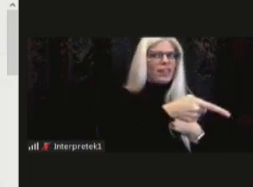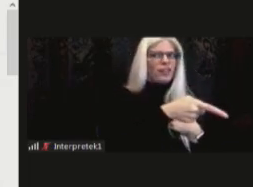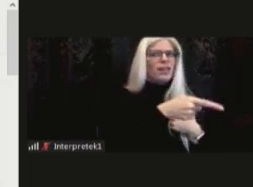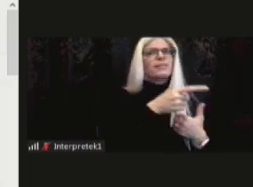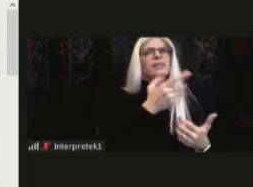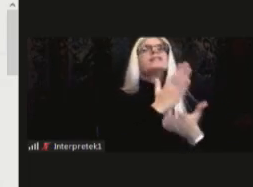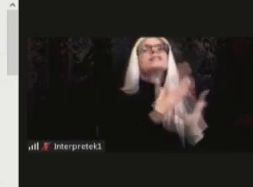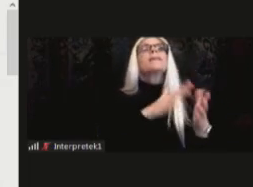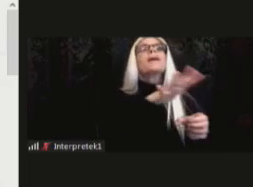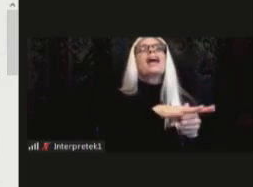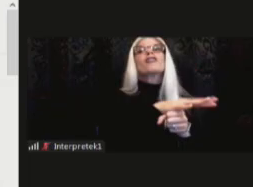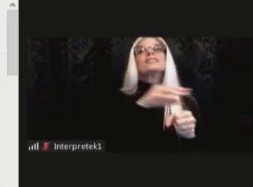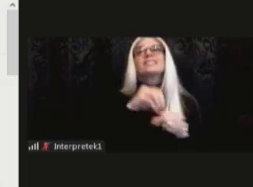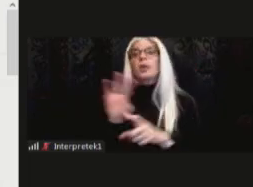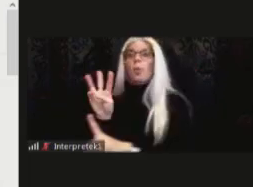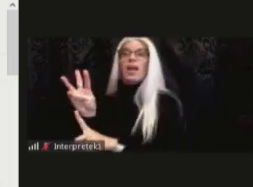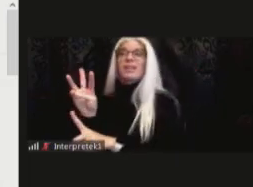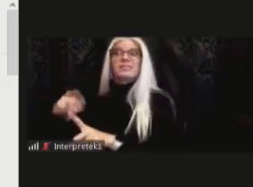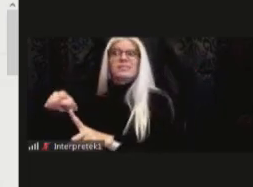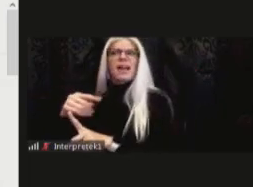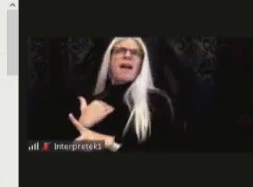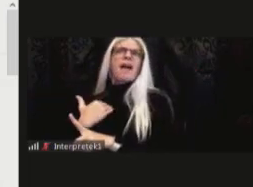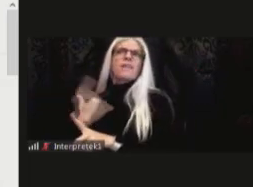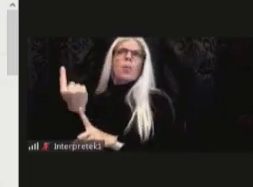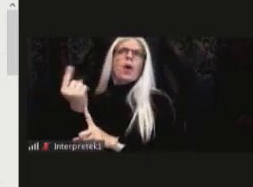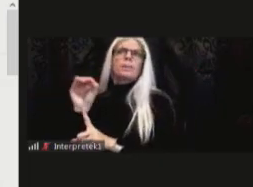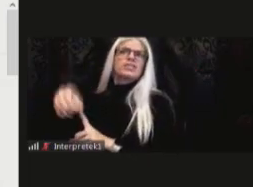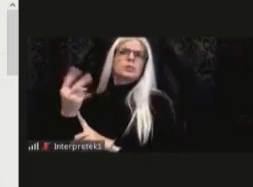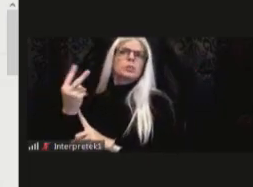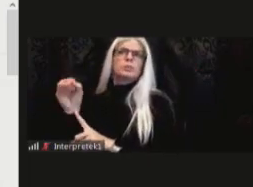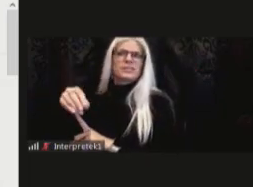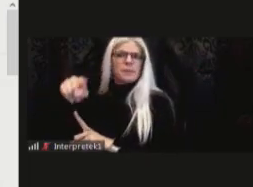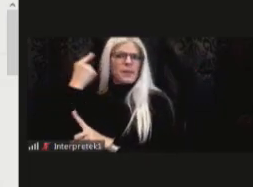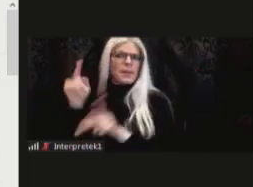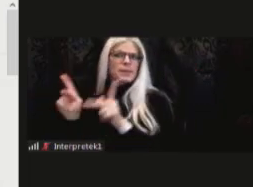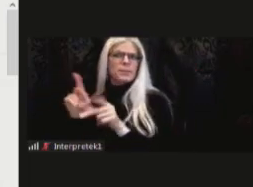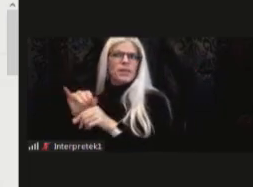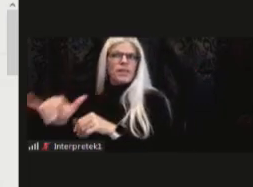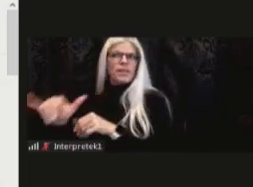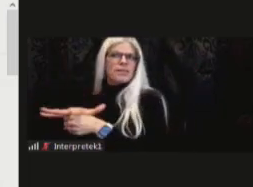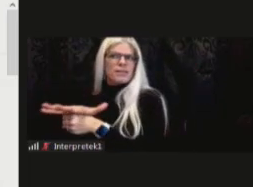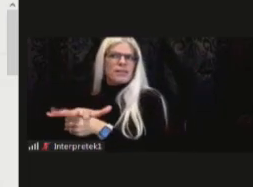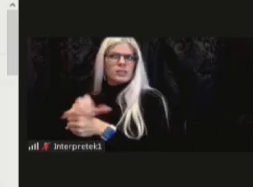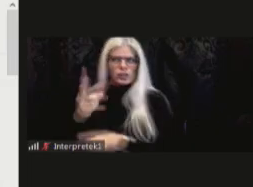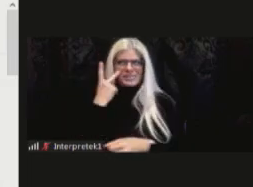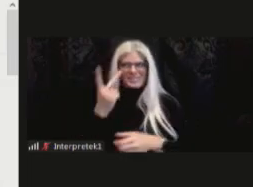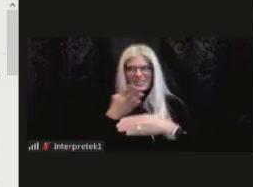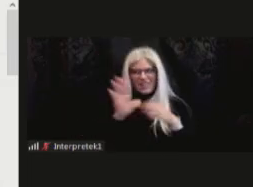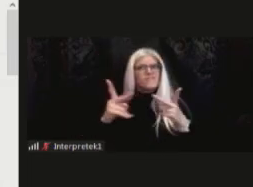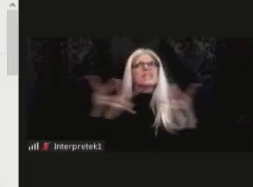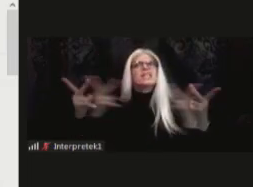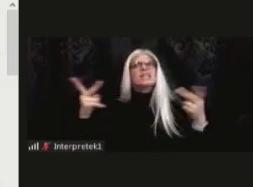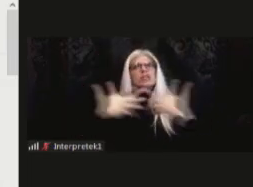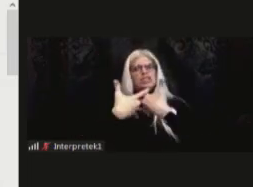in West Gainesville have 1%, 2% African American households. So the divide is fairly stark.